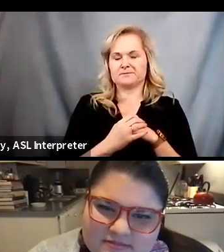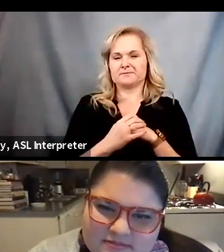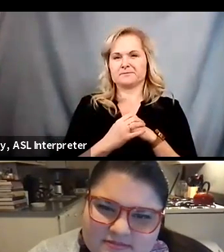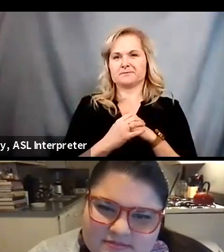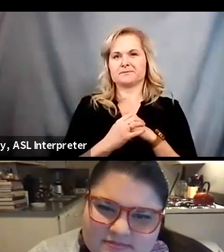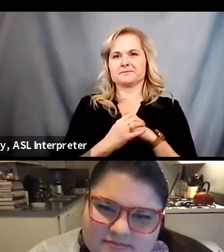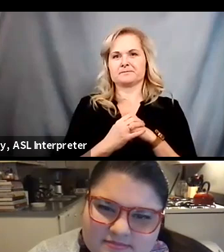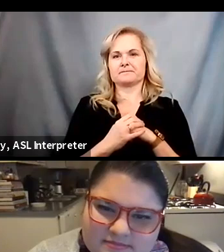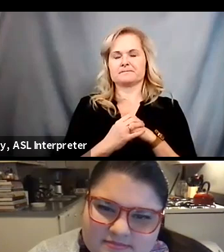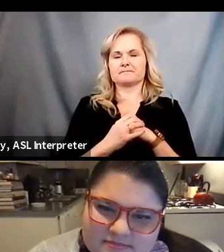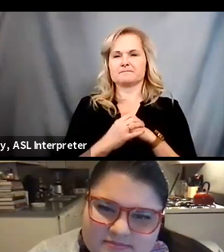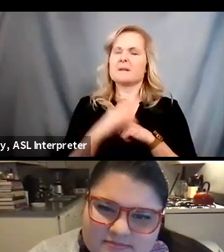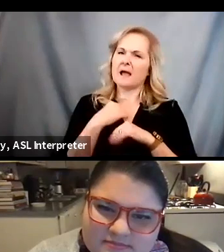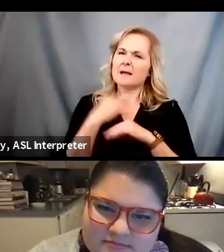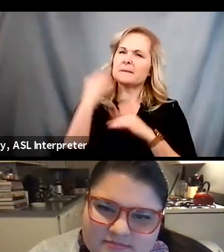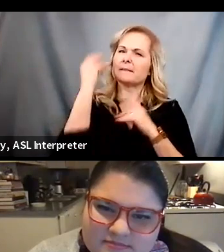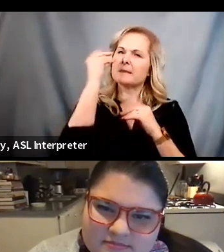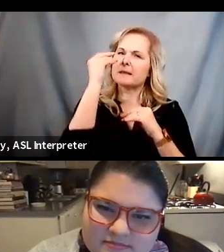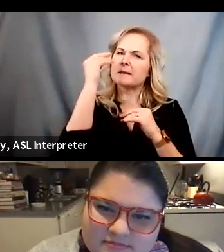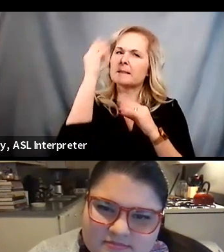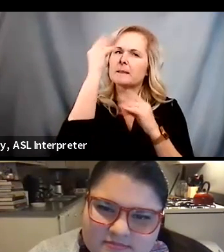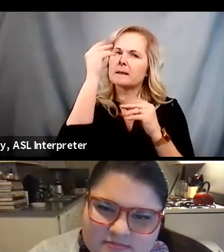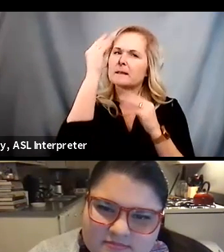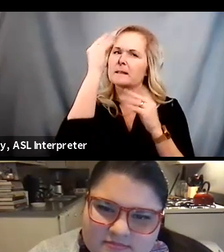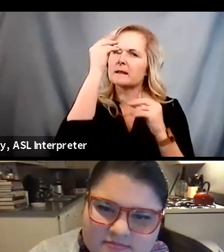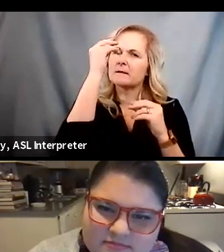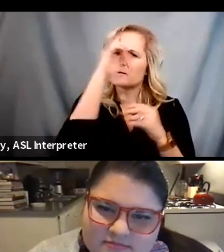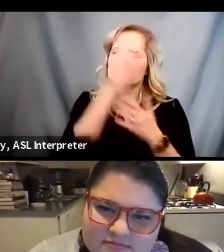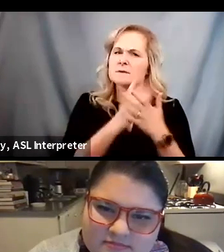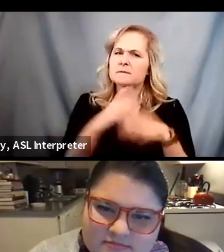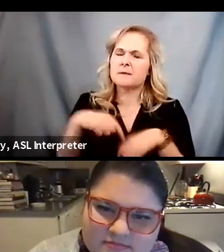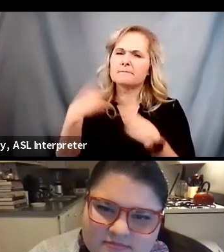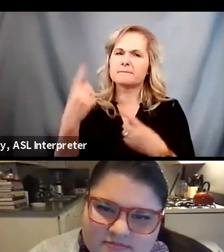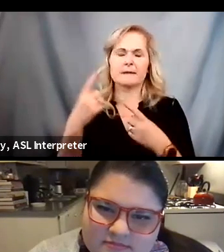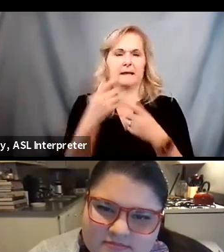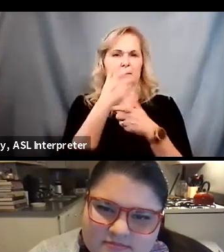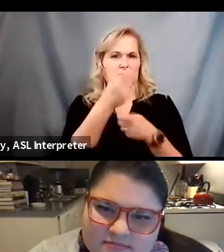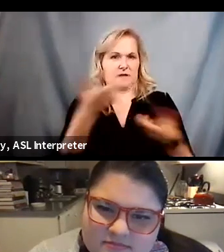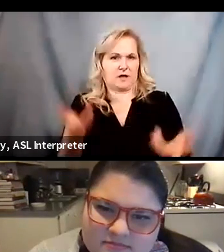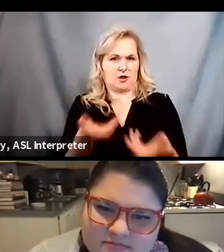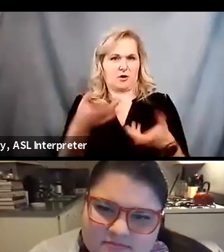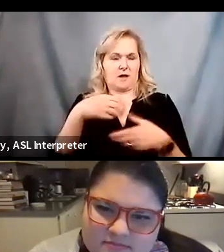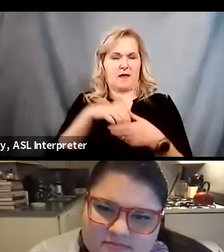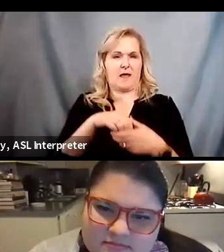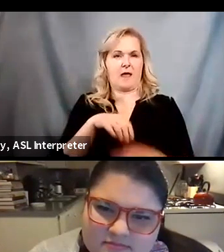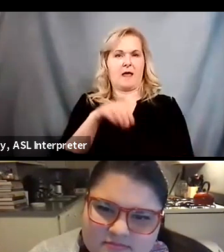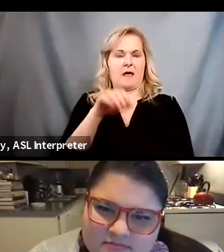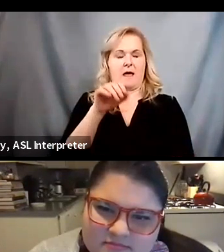And I've been thinking about this for a while. Interestingly, here in Toronto,